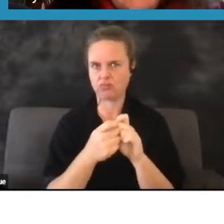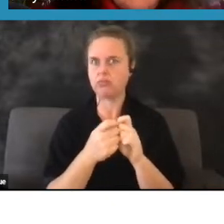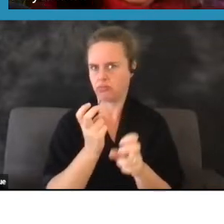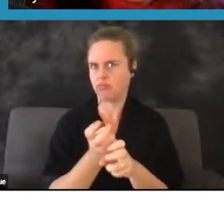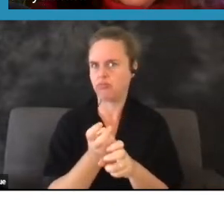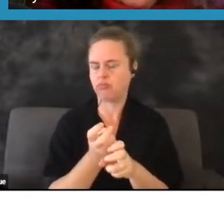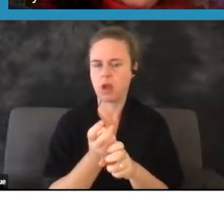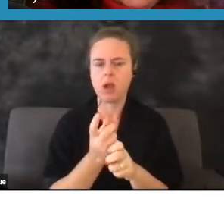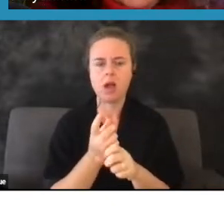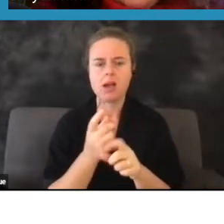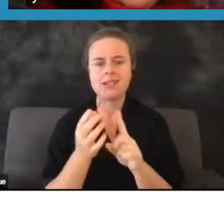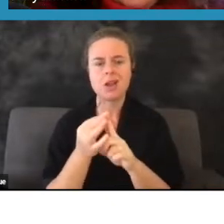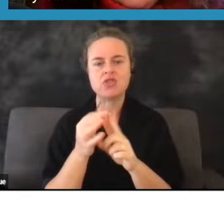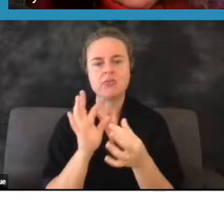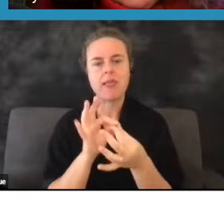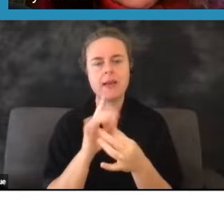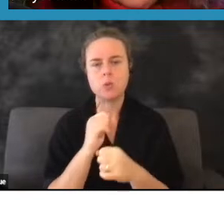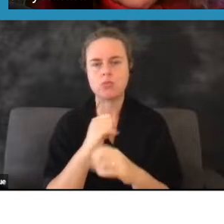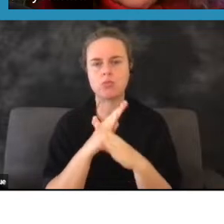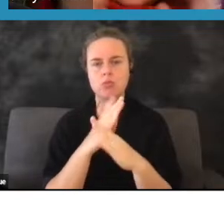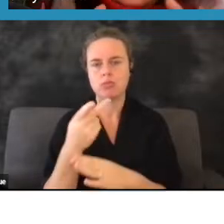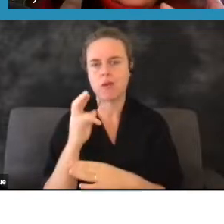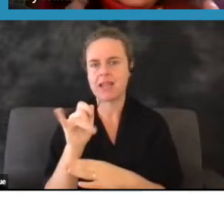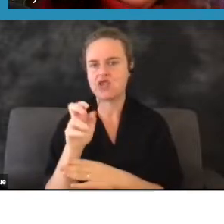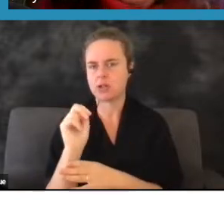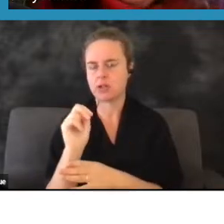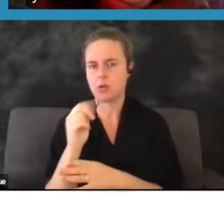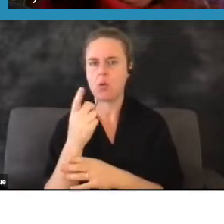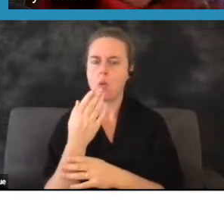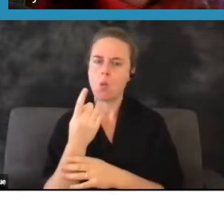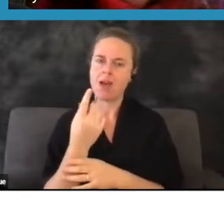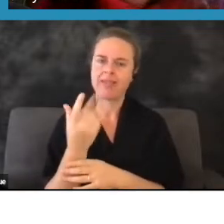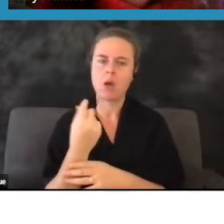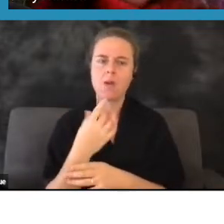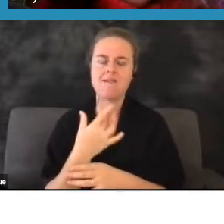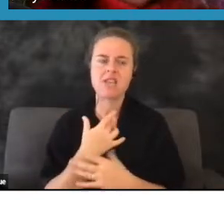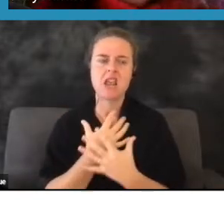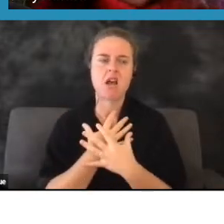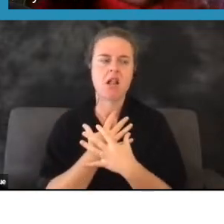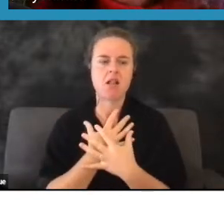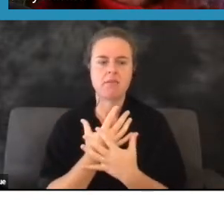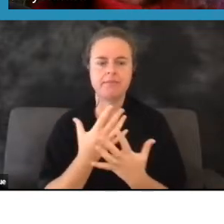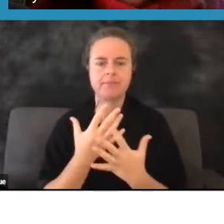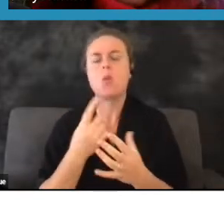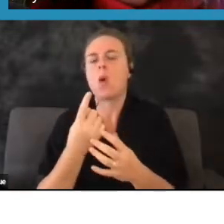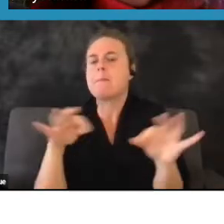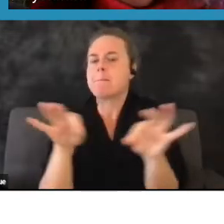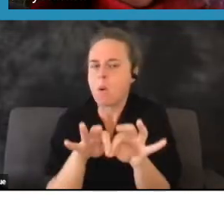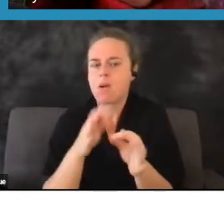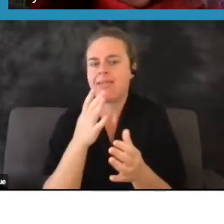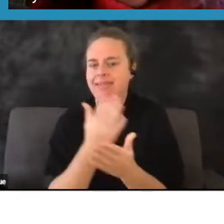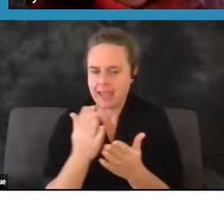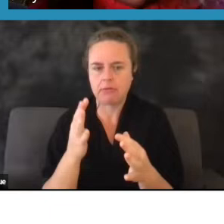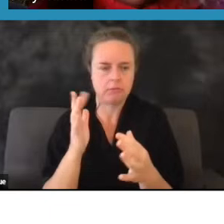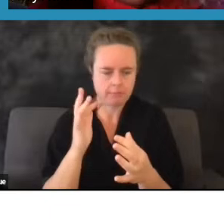prevention. One of the stalwarts, the central pieces of doing primary prevention is, I know Denise mentioned